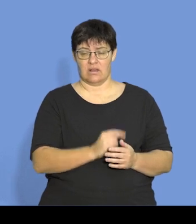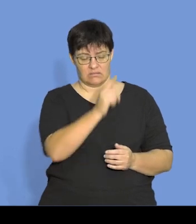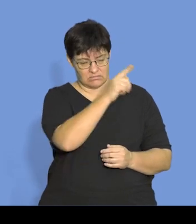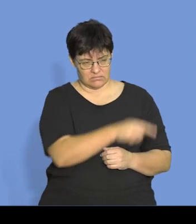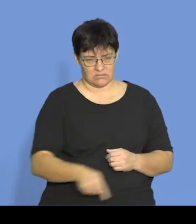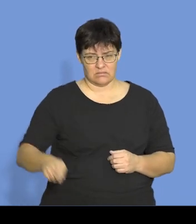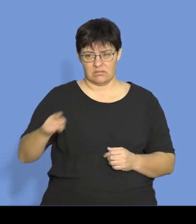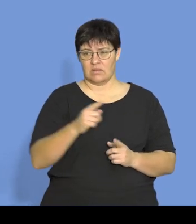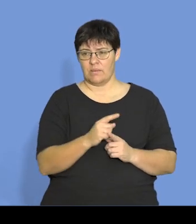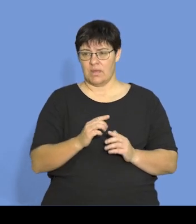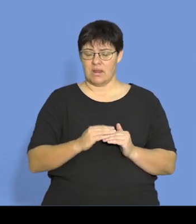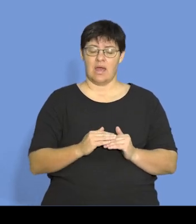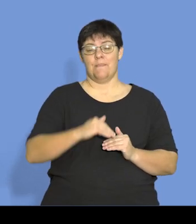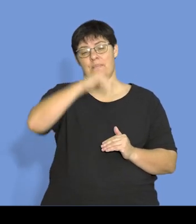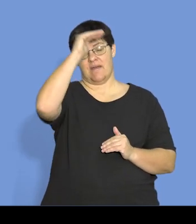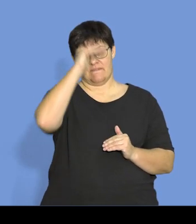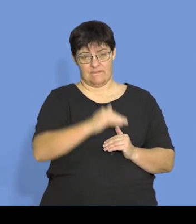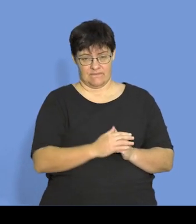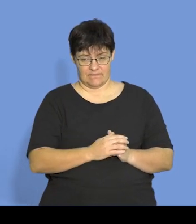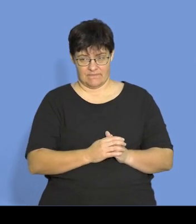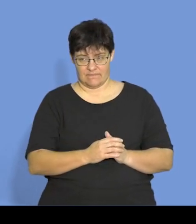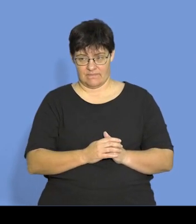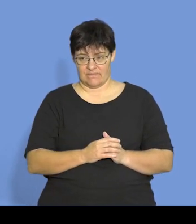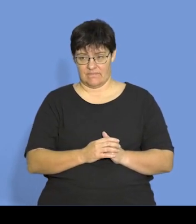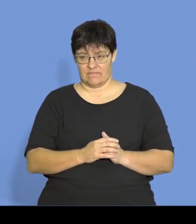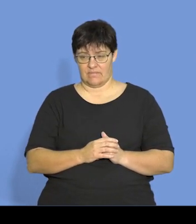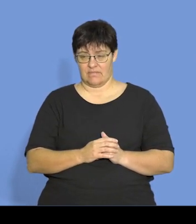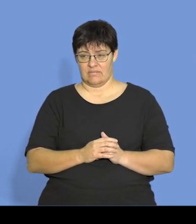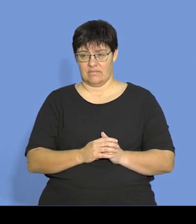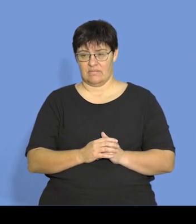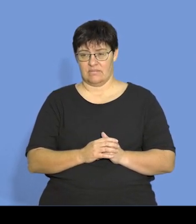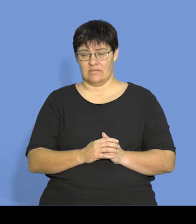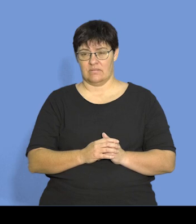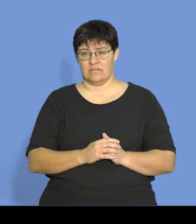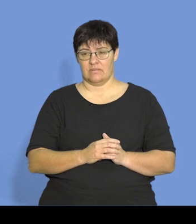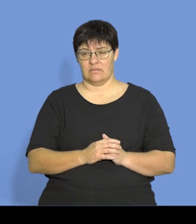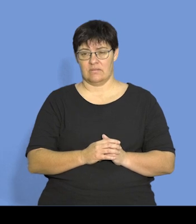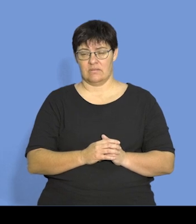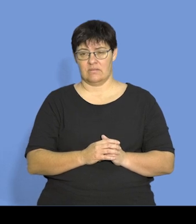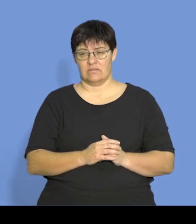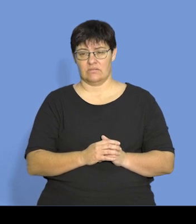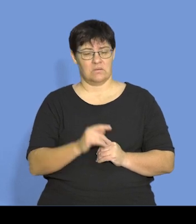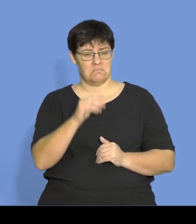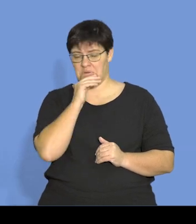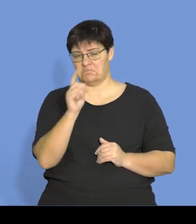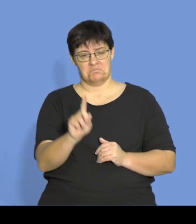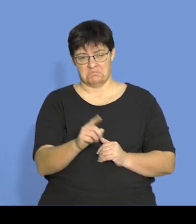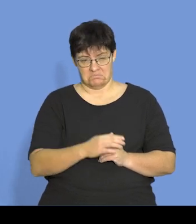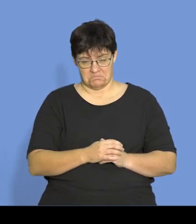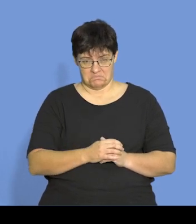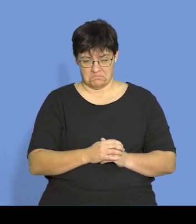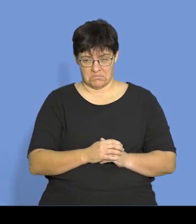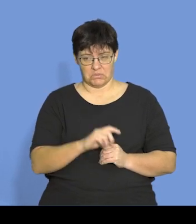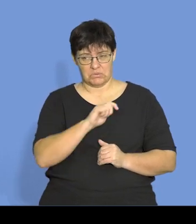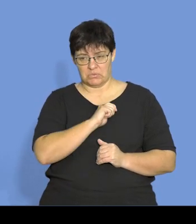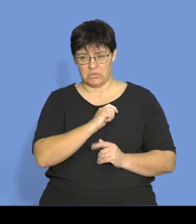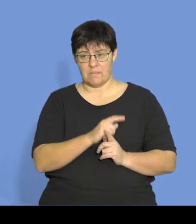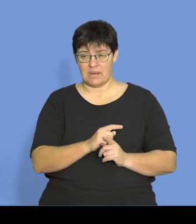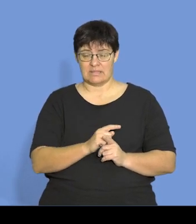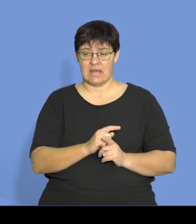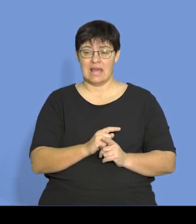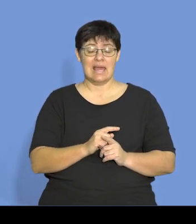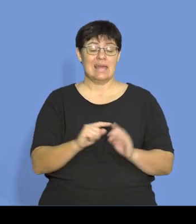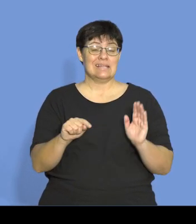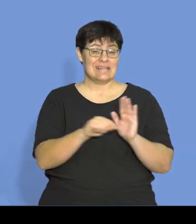more like our graph is like that. So it's above the x-axis. It's above the x-axis. So that does not hold.